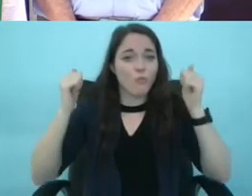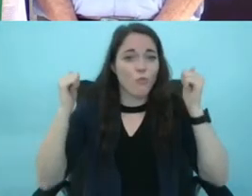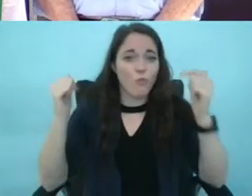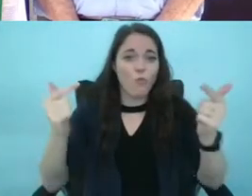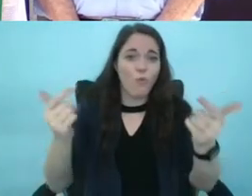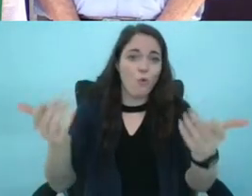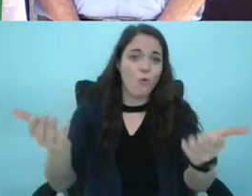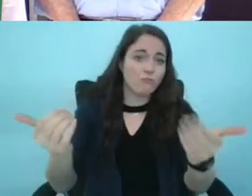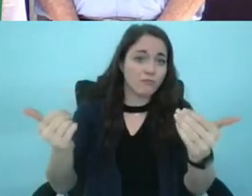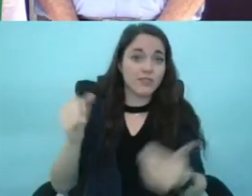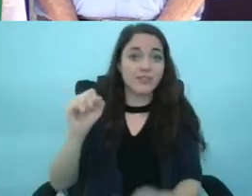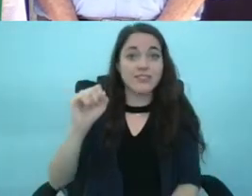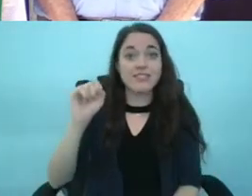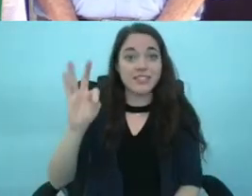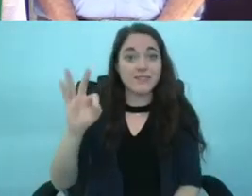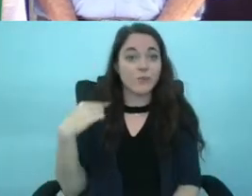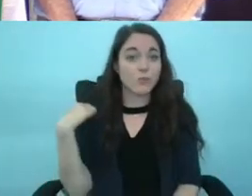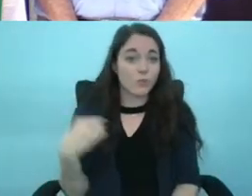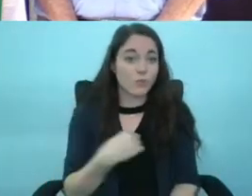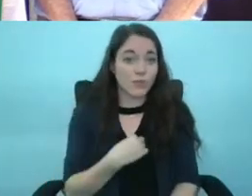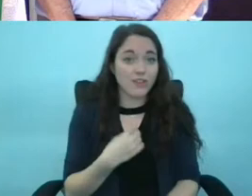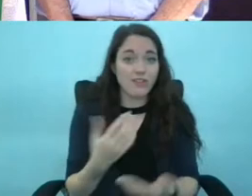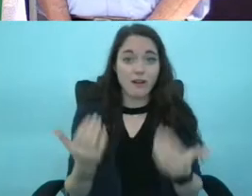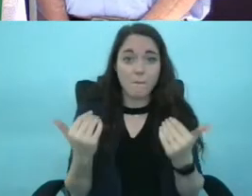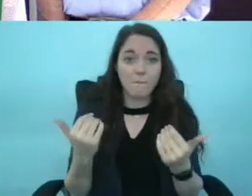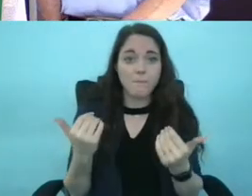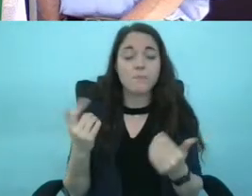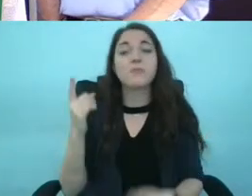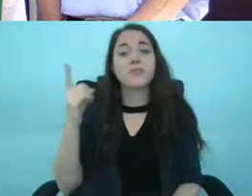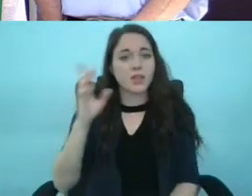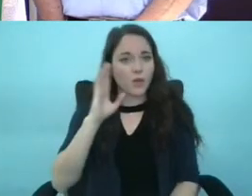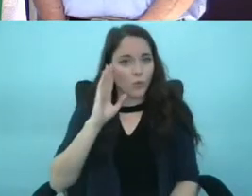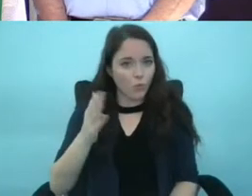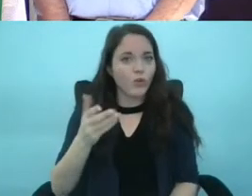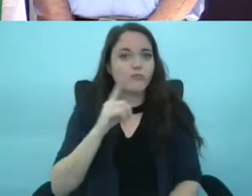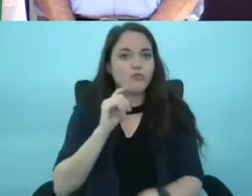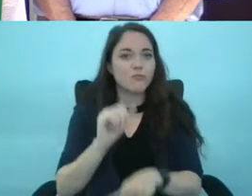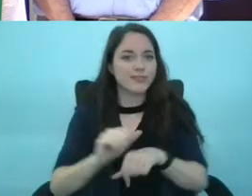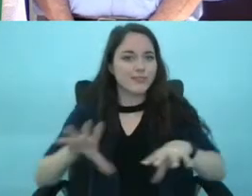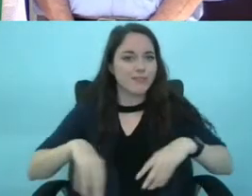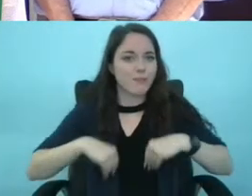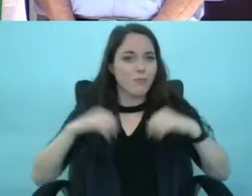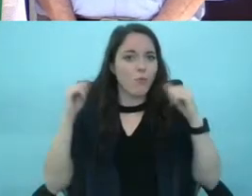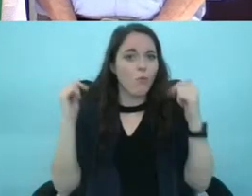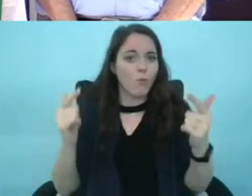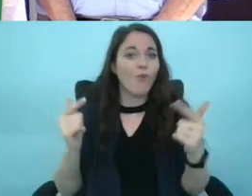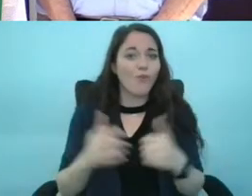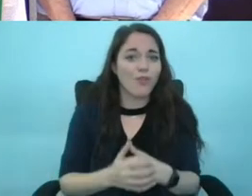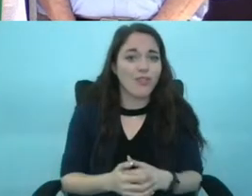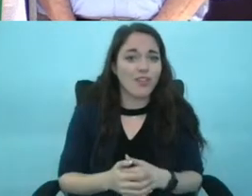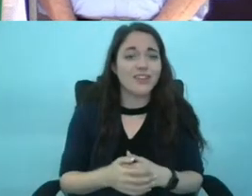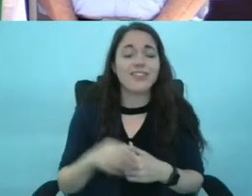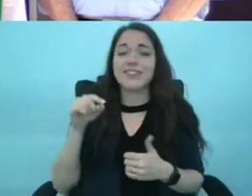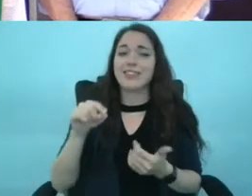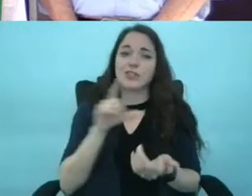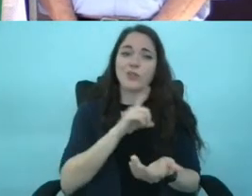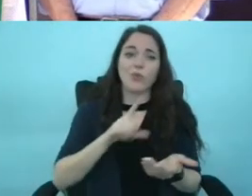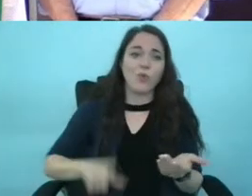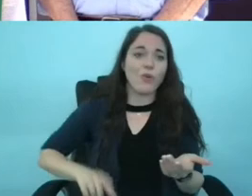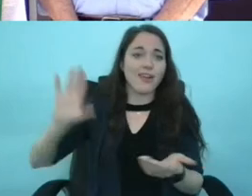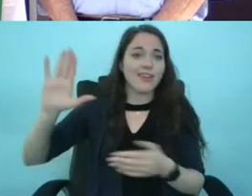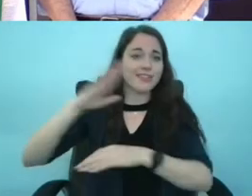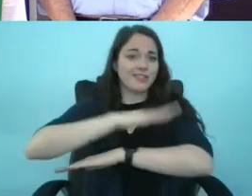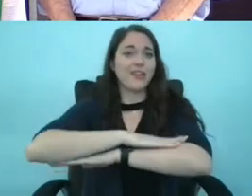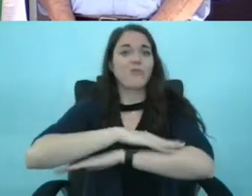if we would come, he would turn none of us away. This is the Lord's table. Everyone is welcome. In all of our